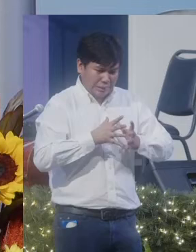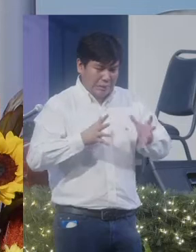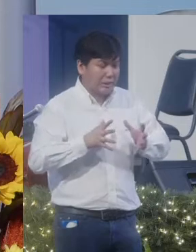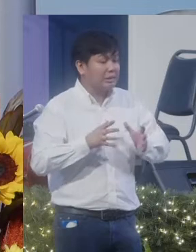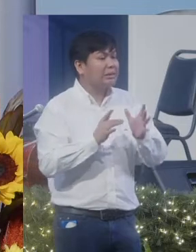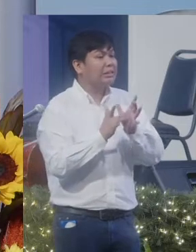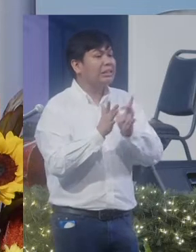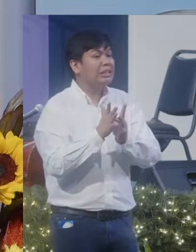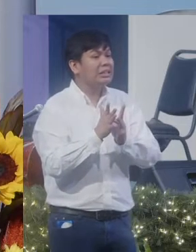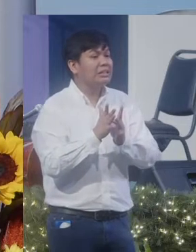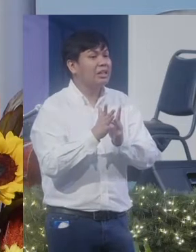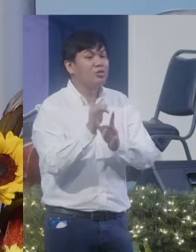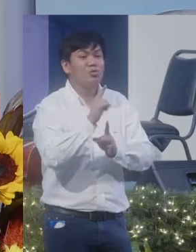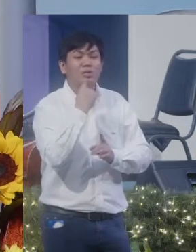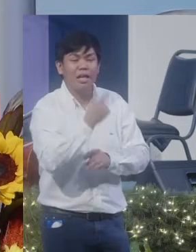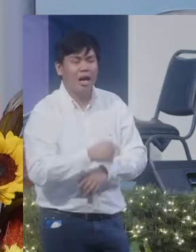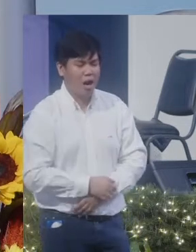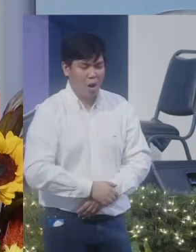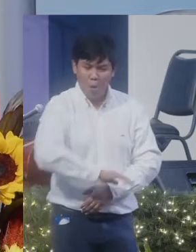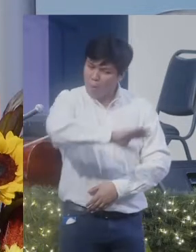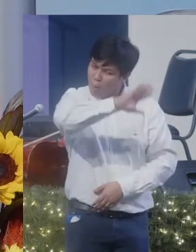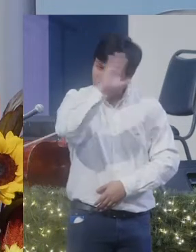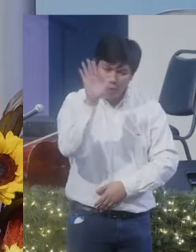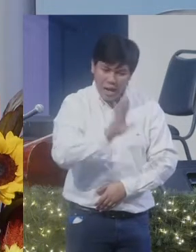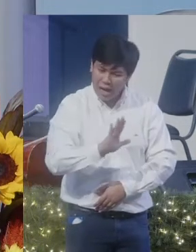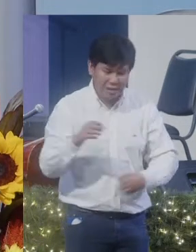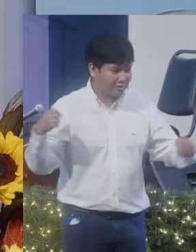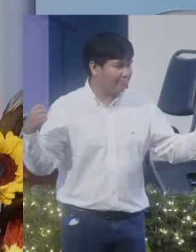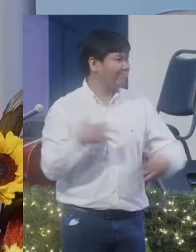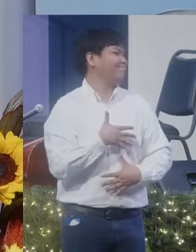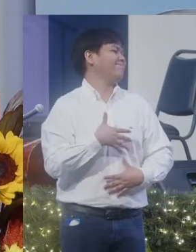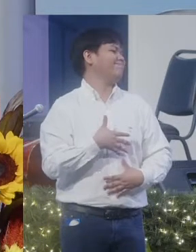Yun din ang sinasabi niya sa atin, Hebrews chapter 4,